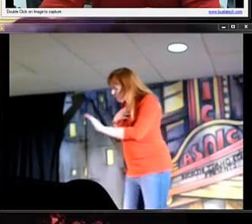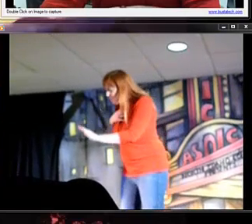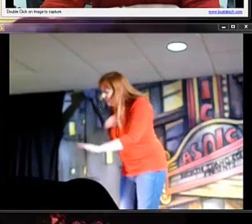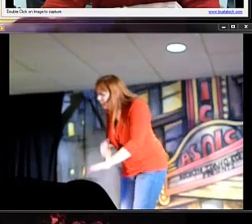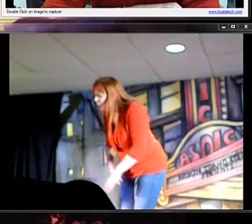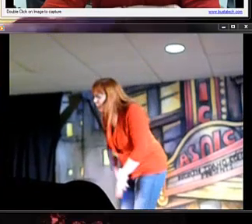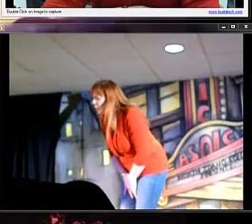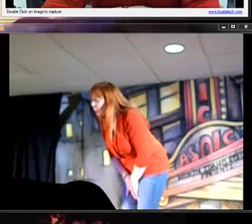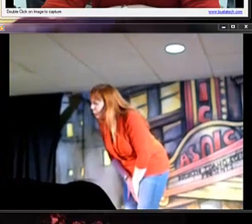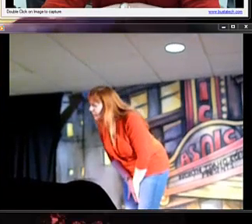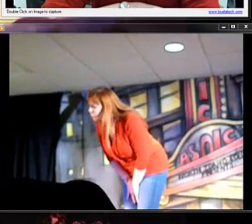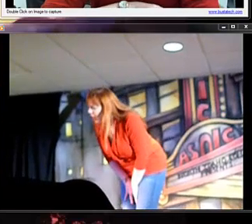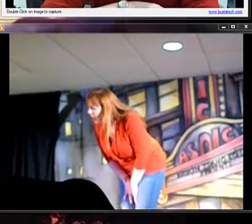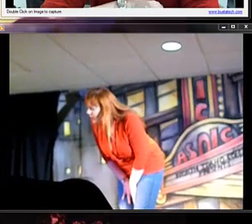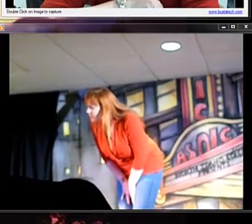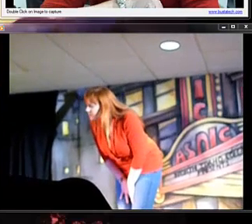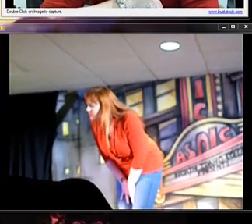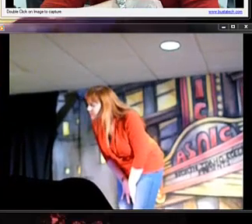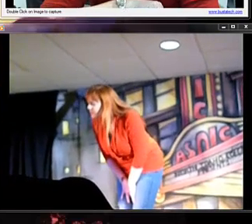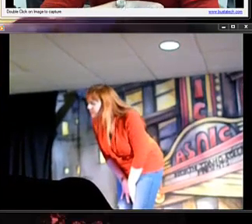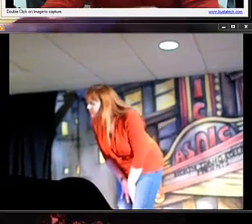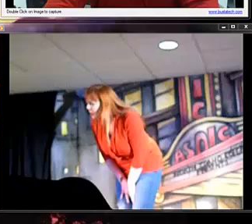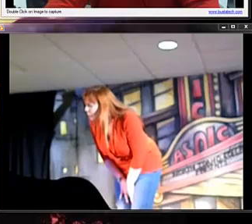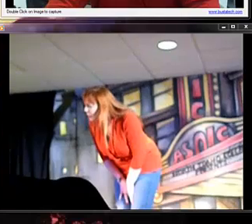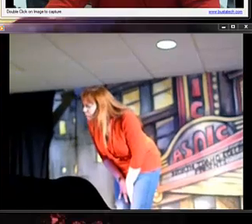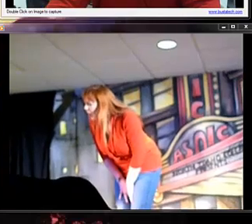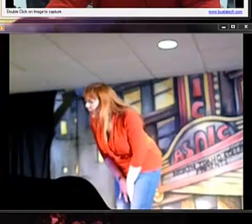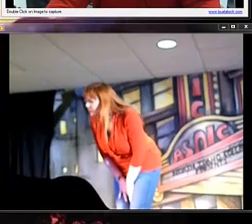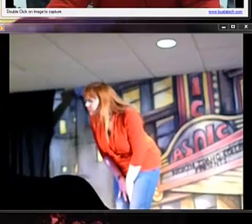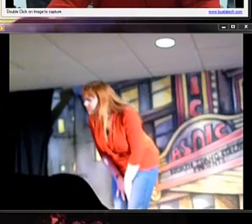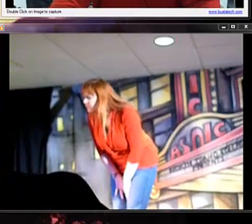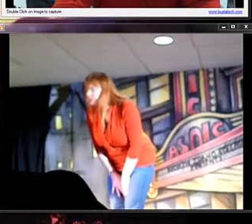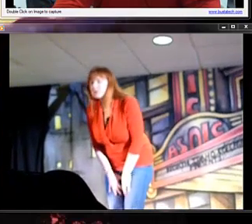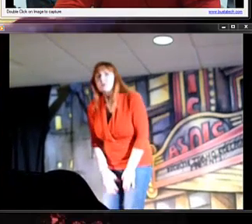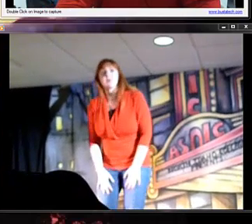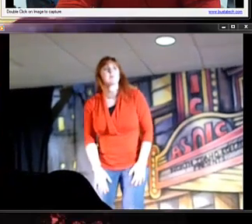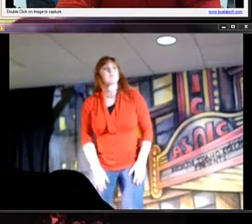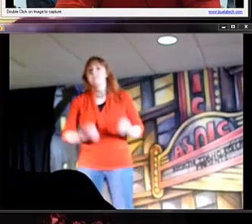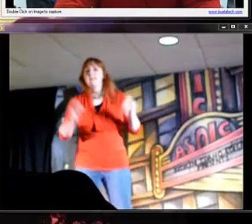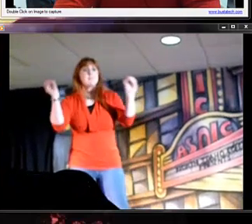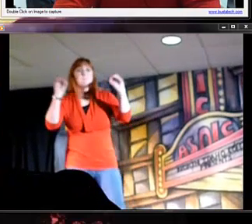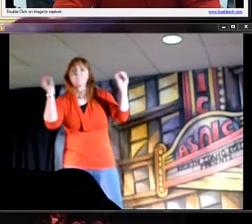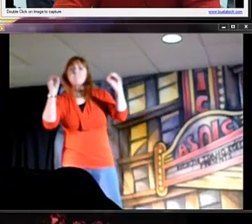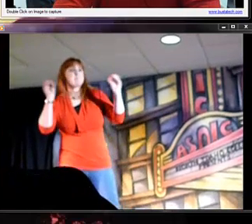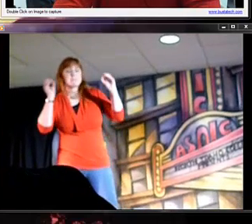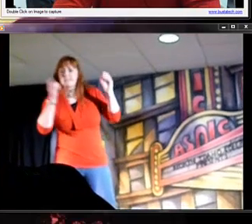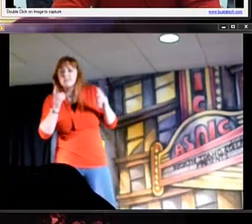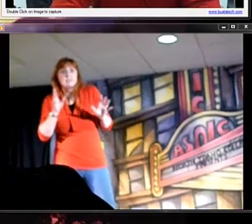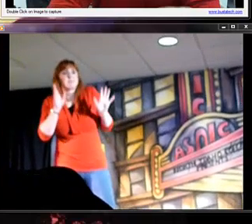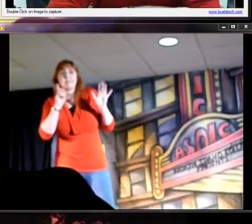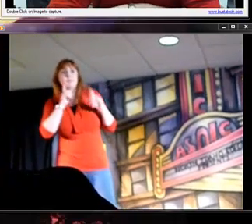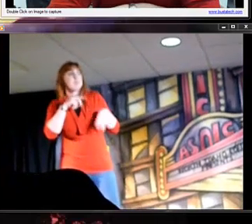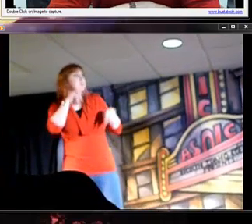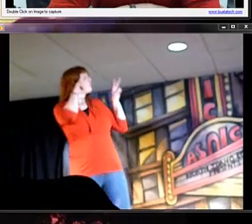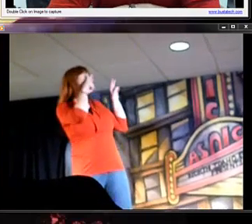between when I was starting and when I'm doing it? Yeah, I'd say that it was appropriate.